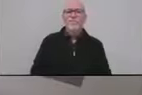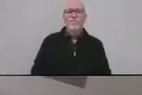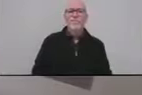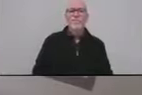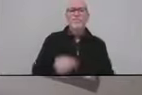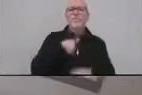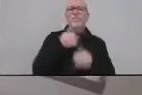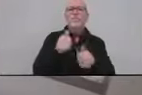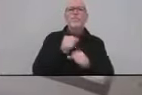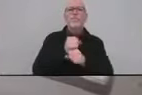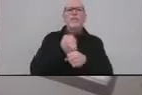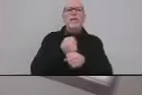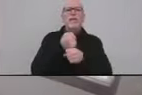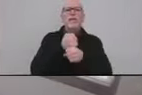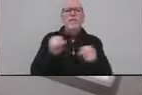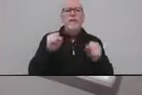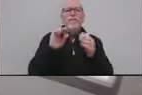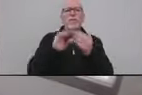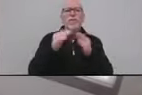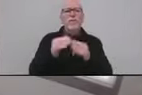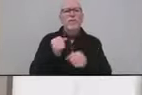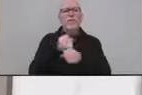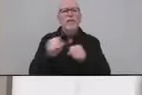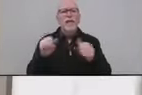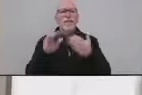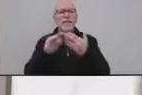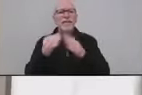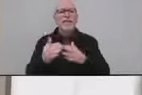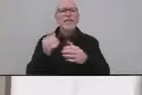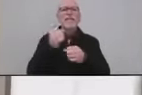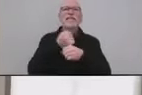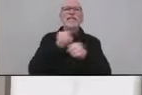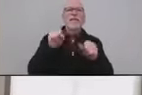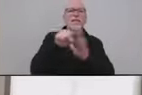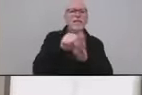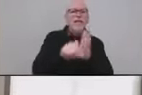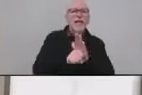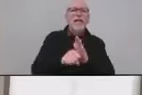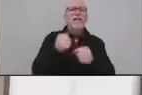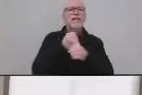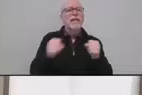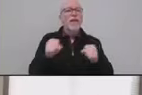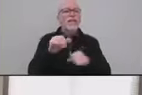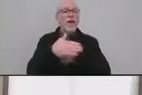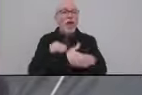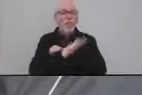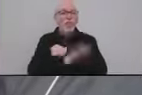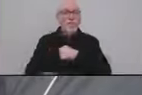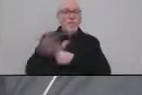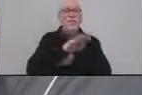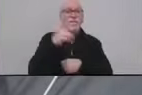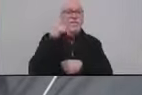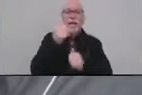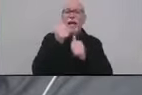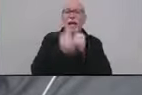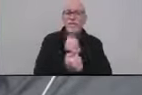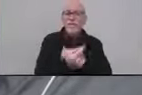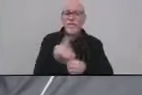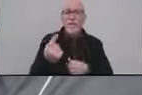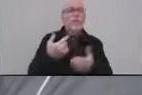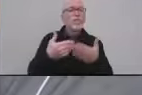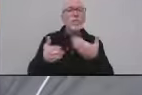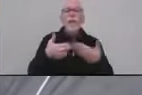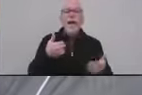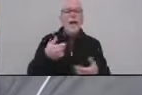and administer the vaccine. They do so by bringing it directly to those who are homebound. Homebound individuals will be identified by their